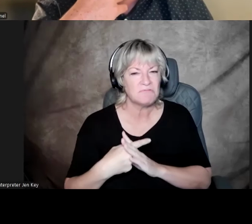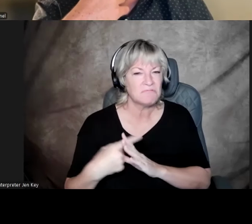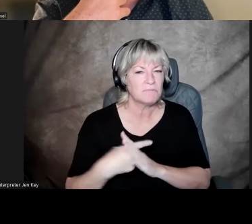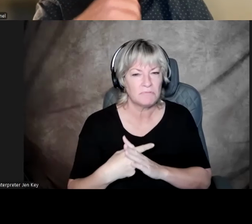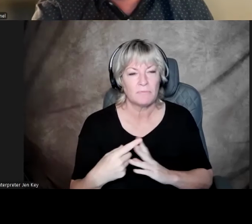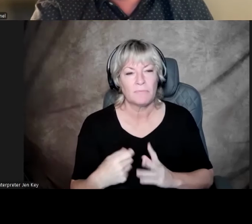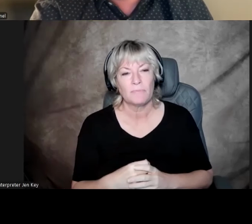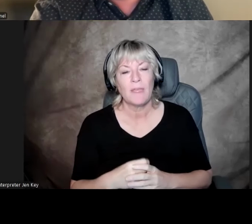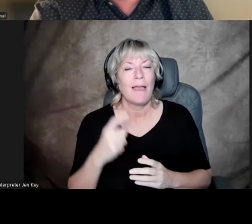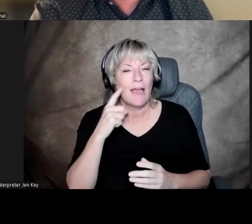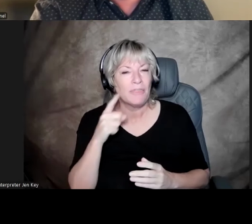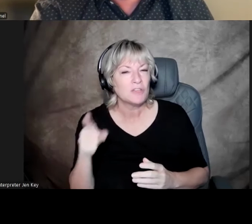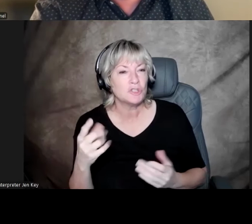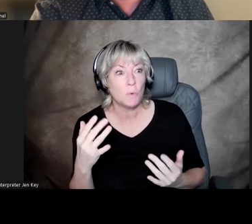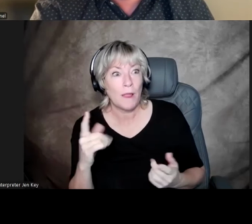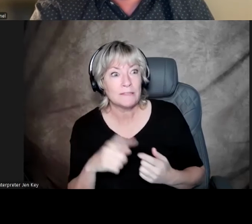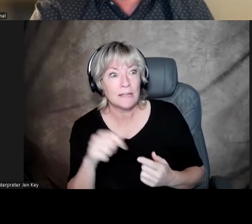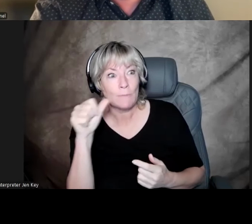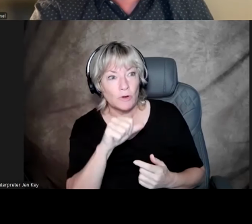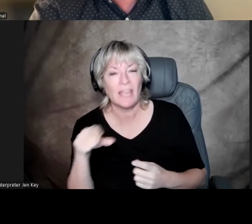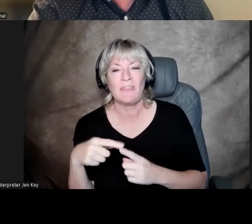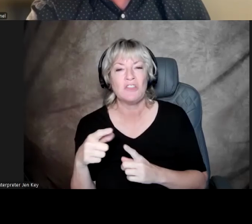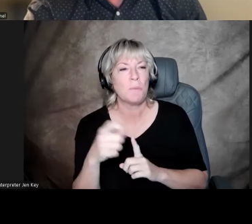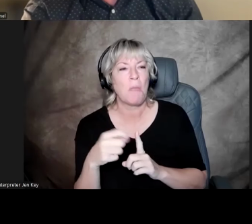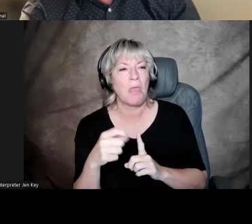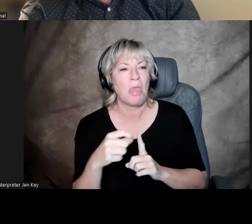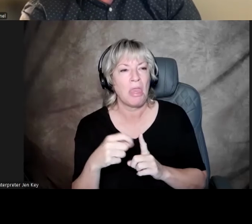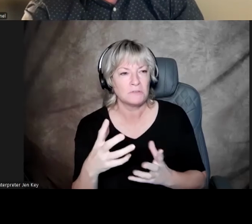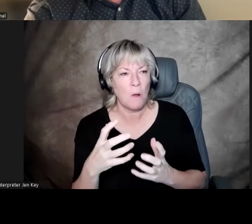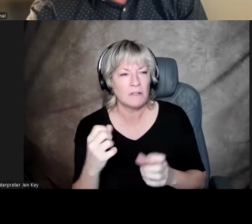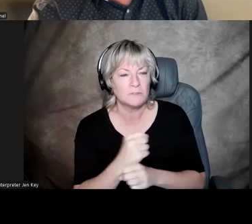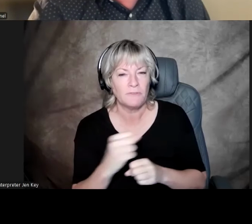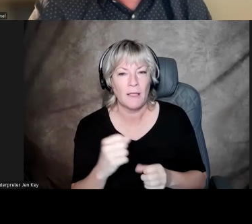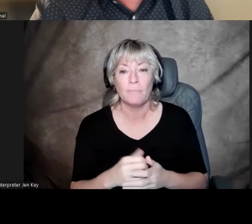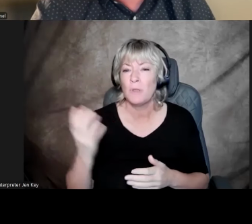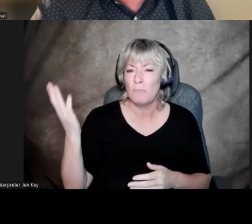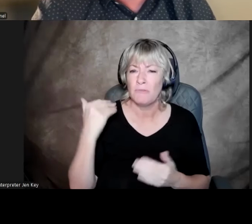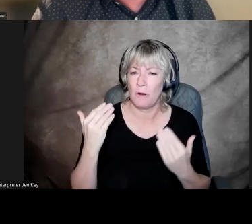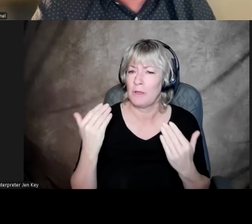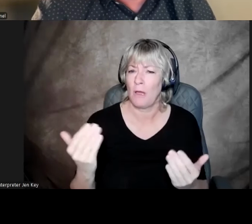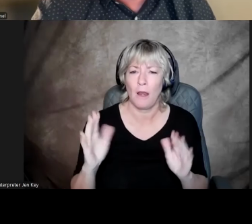think she waits until I'm drinking and then picks fights with me. We used to get along so well, but